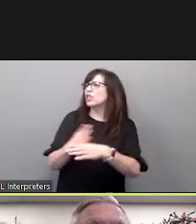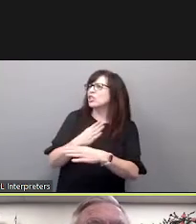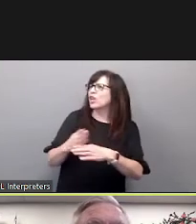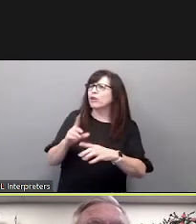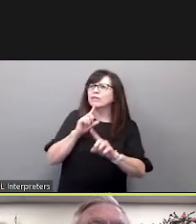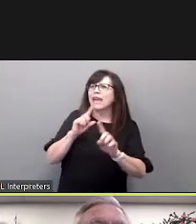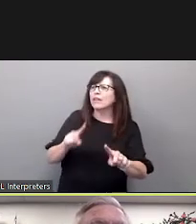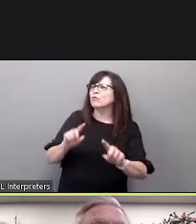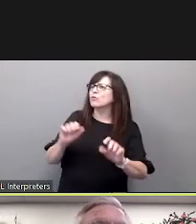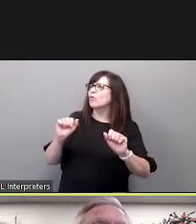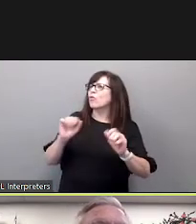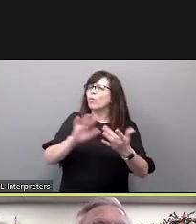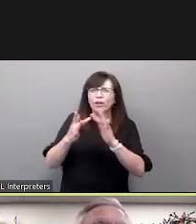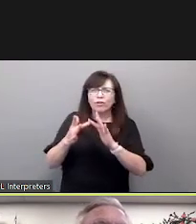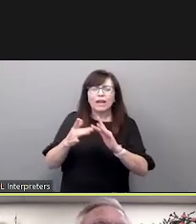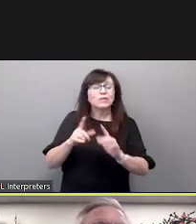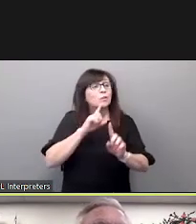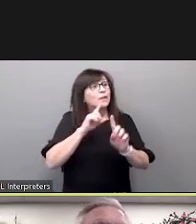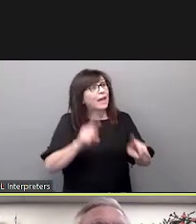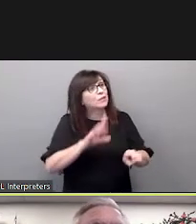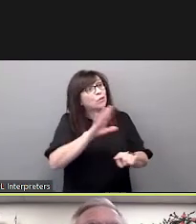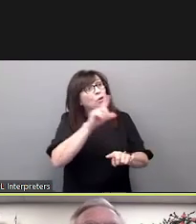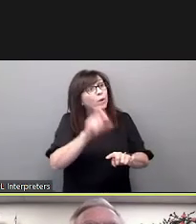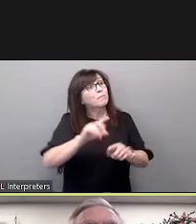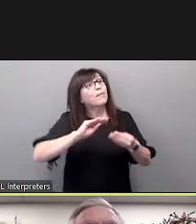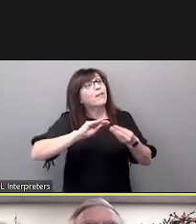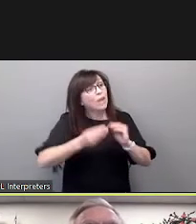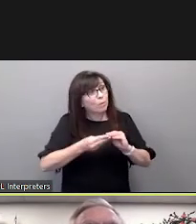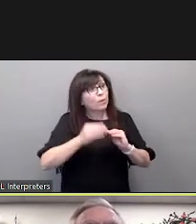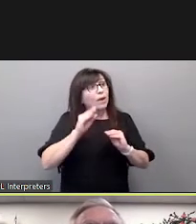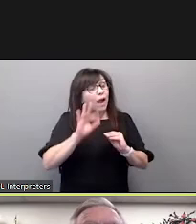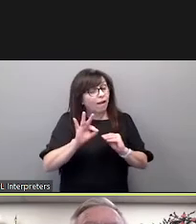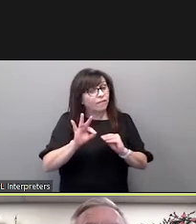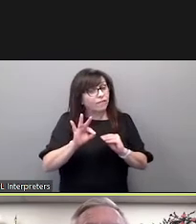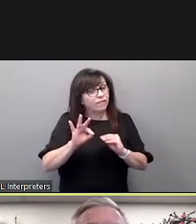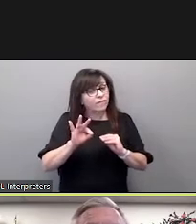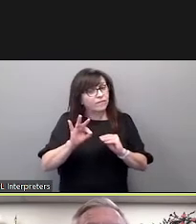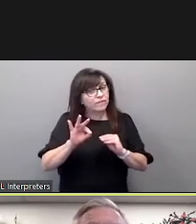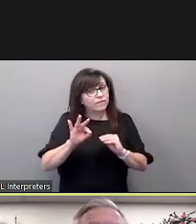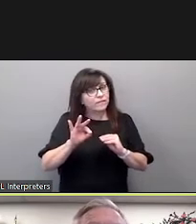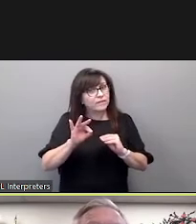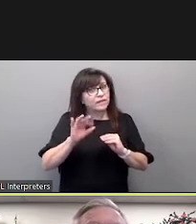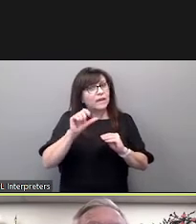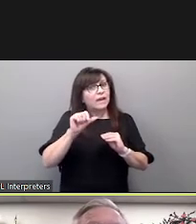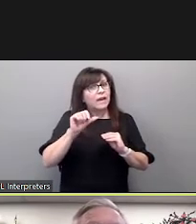So the answer to your question about the number of cases